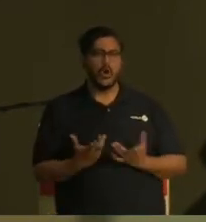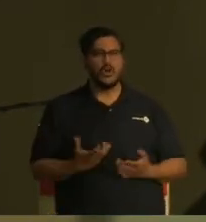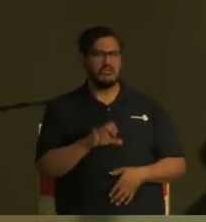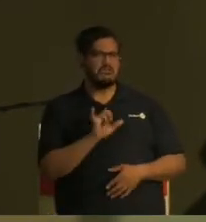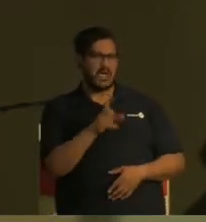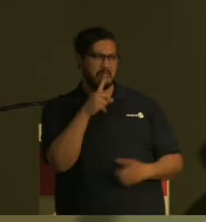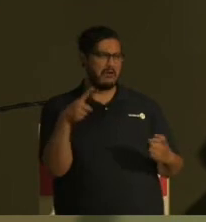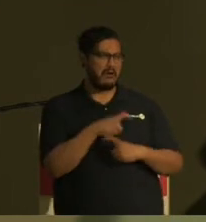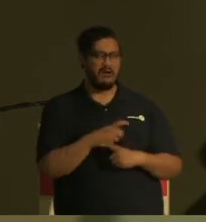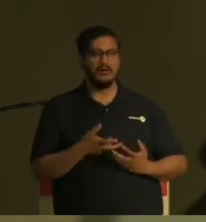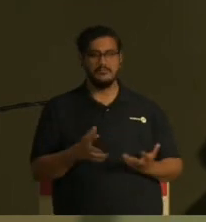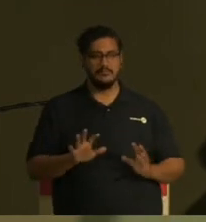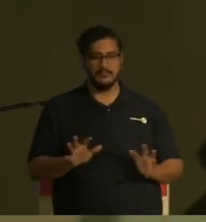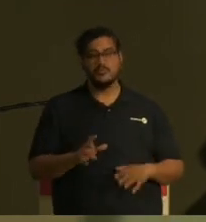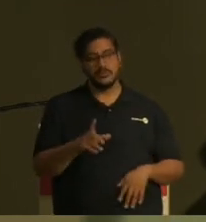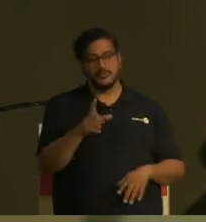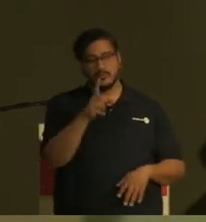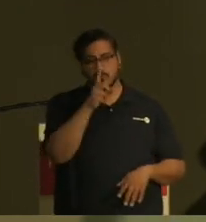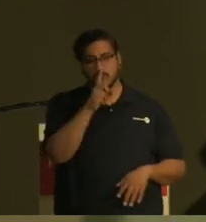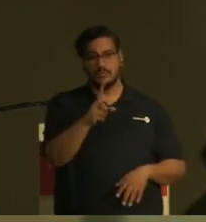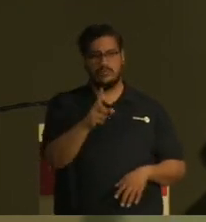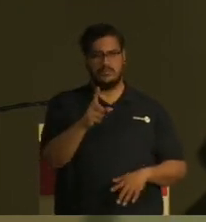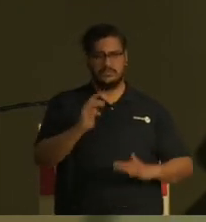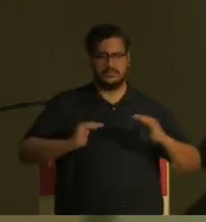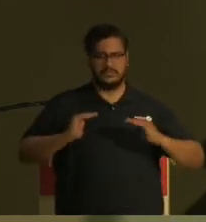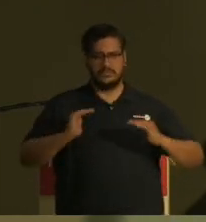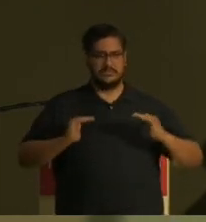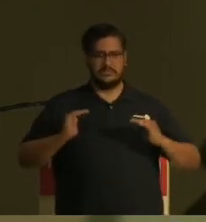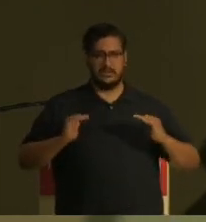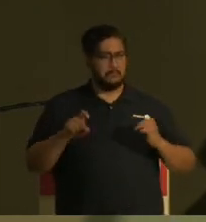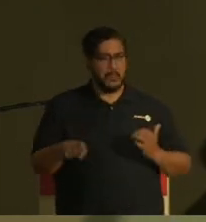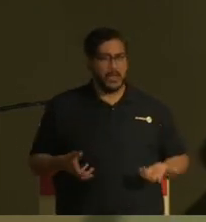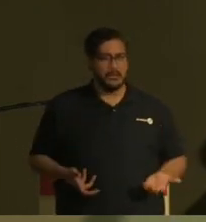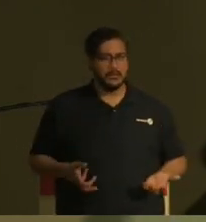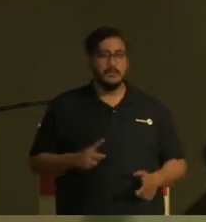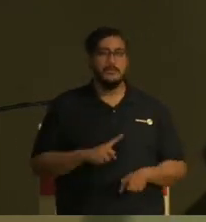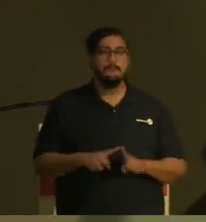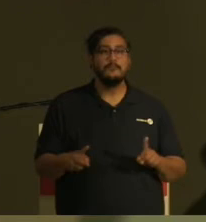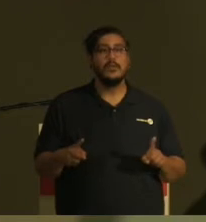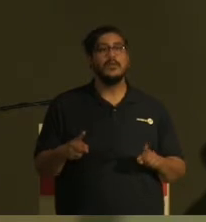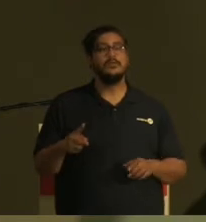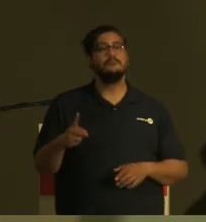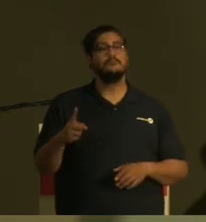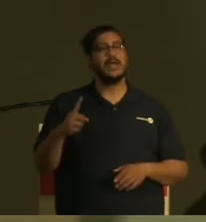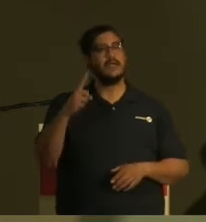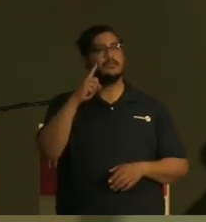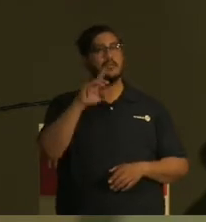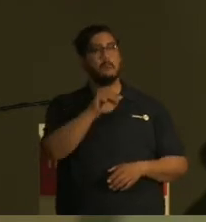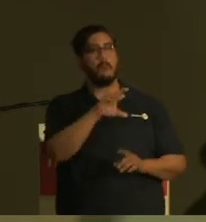So it's a real balancing act in that sense too. But I think part of what